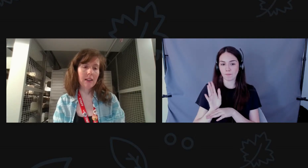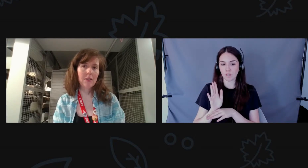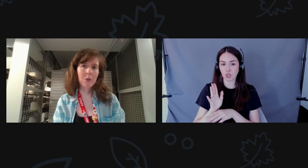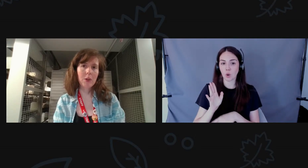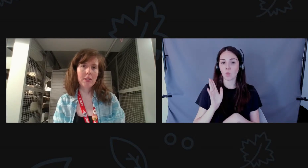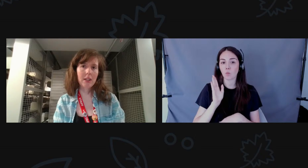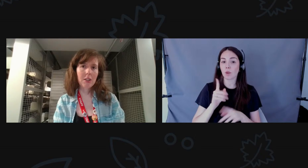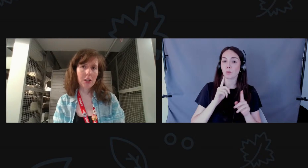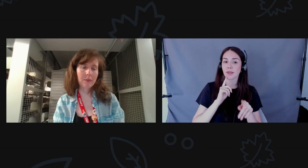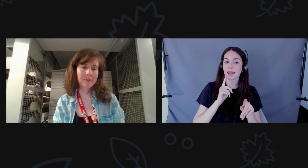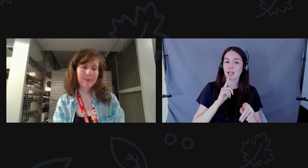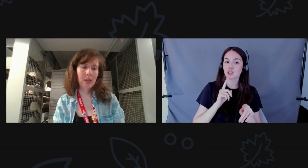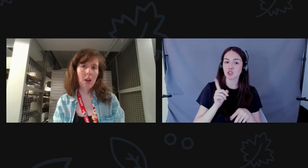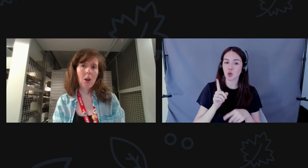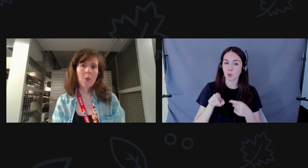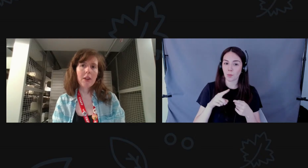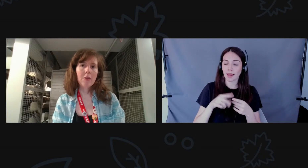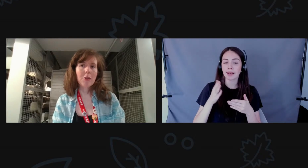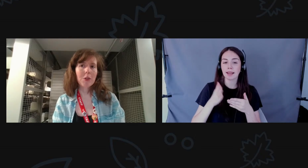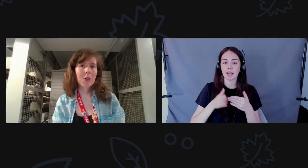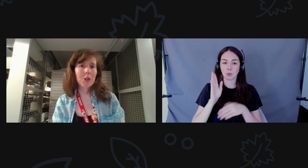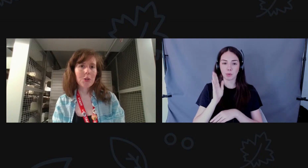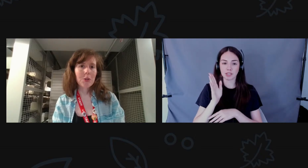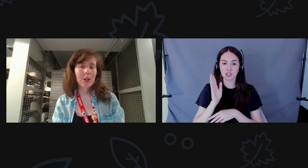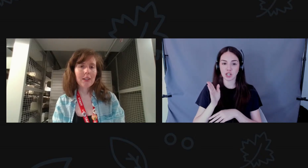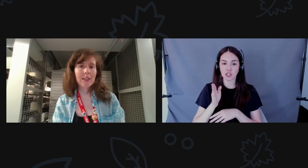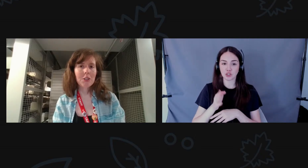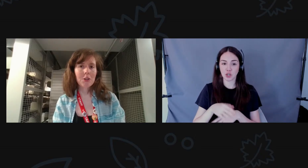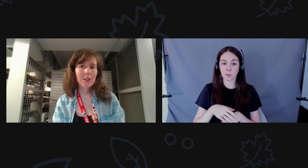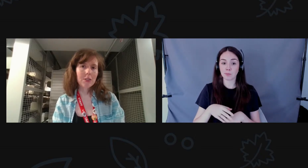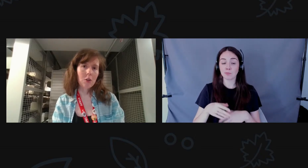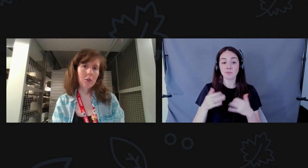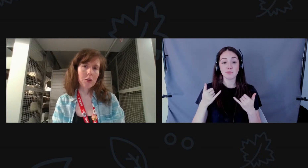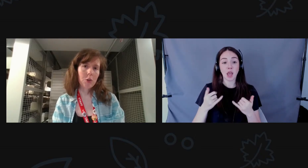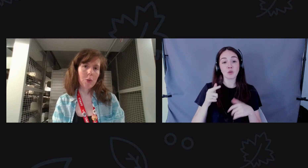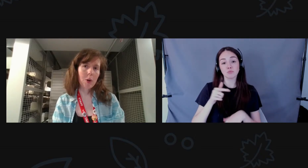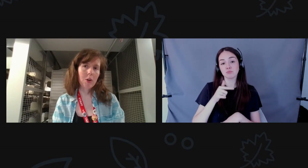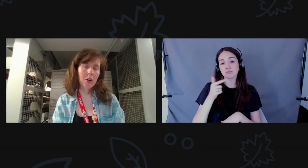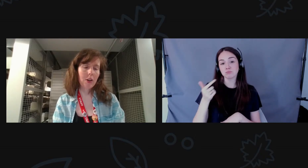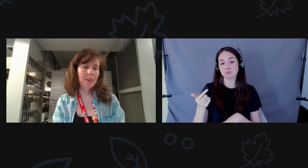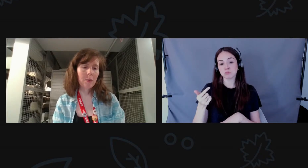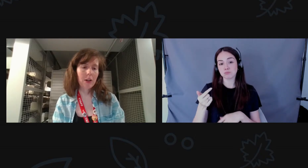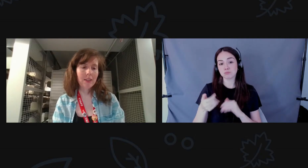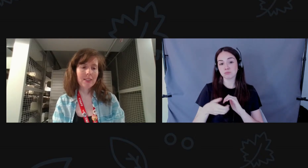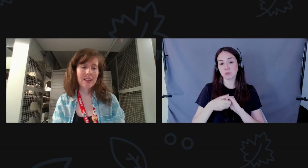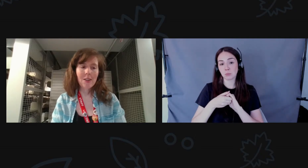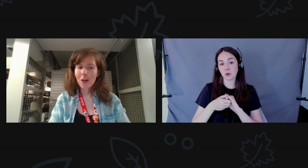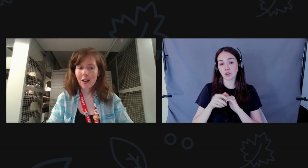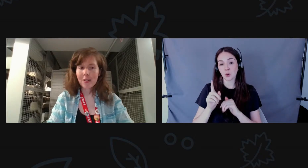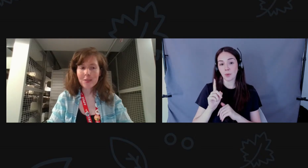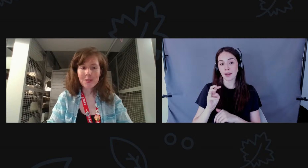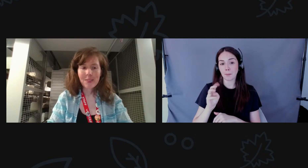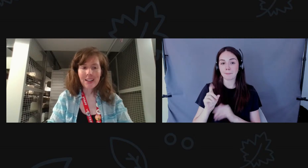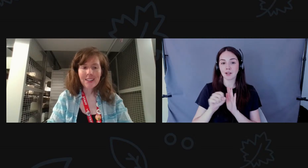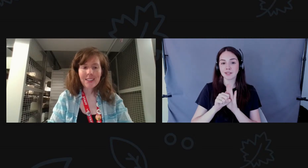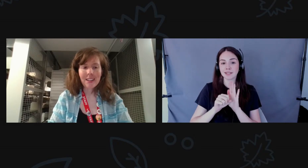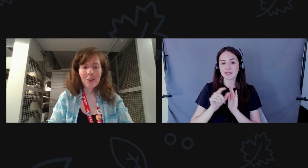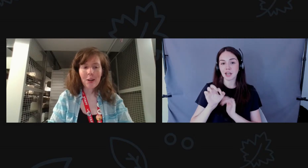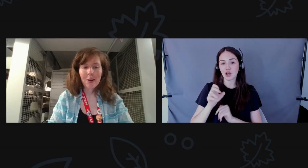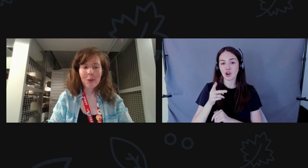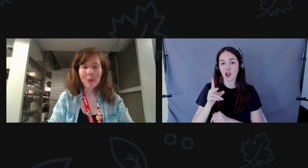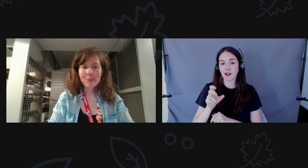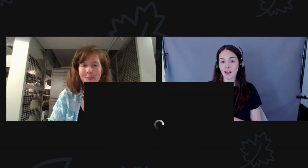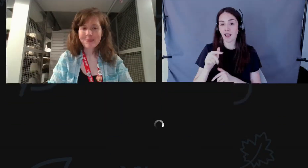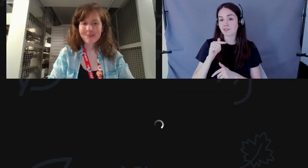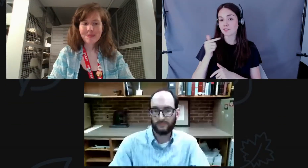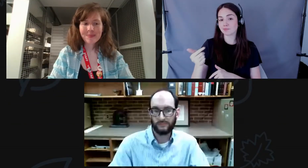at the end of the presentation. Without further ado, I'd like to turn things over to our partner at the Maryland State Archives. Take it